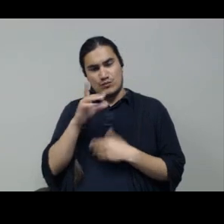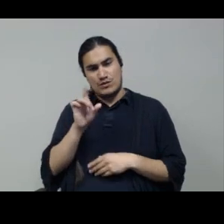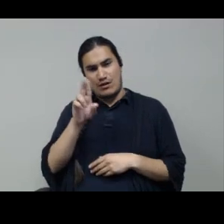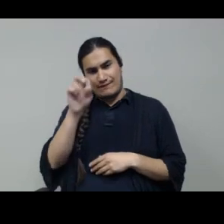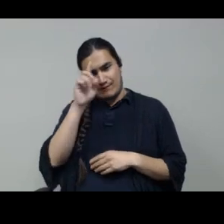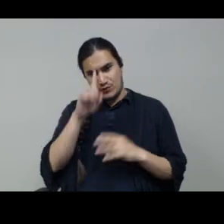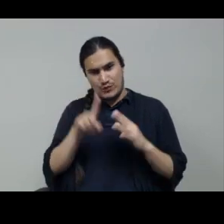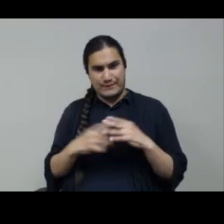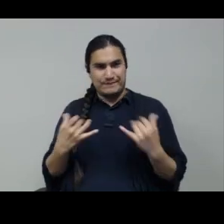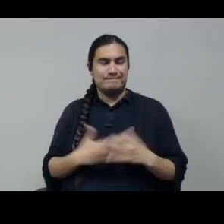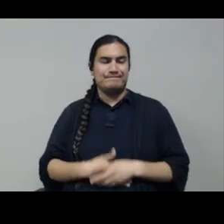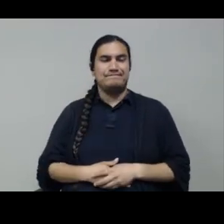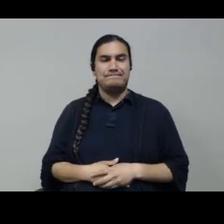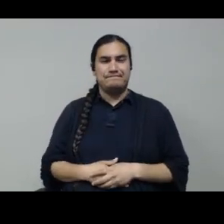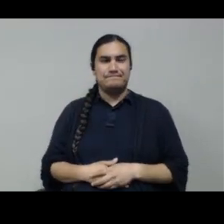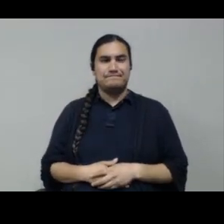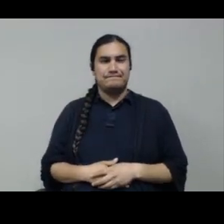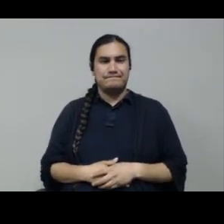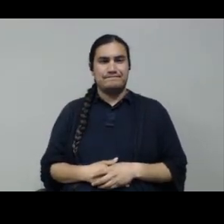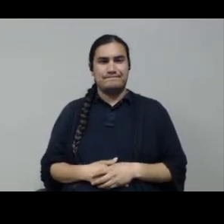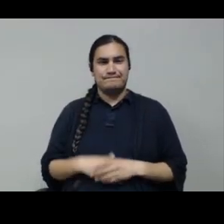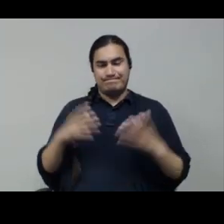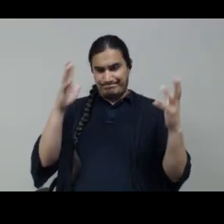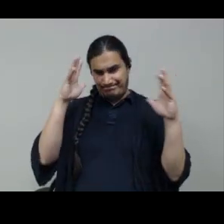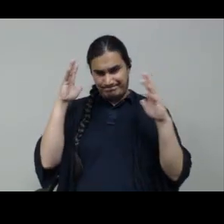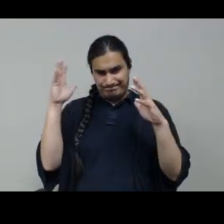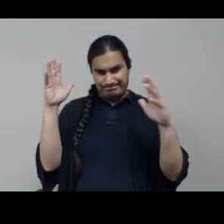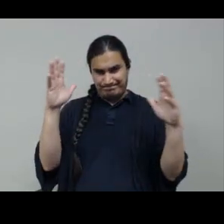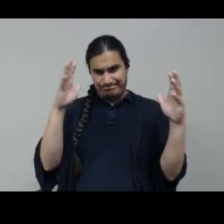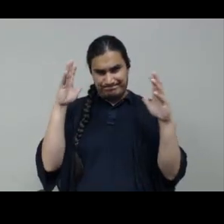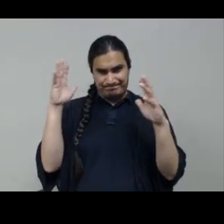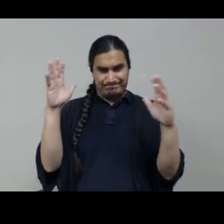Thank you. Thank you.